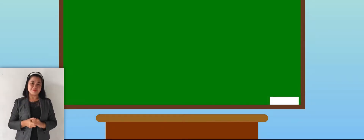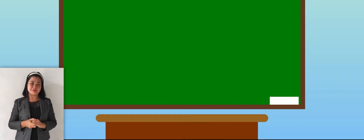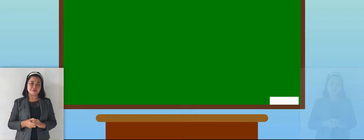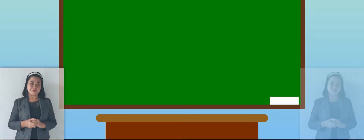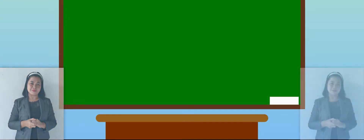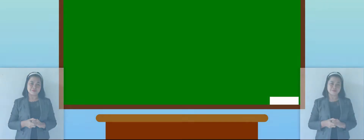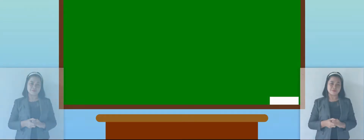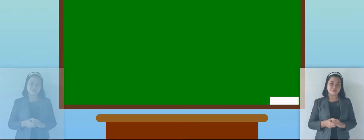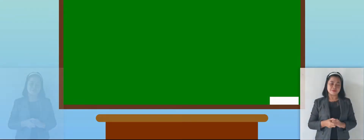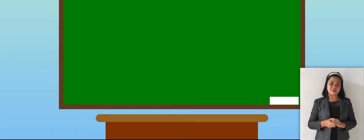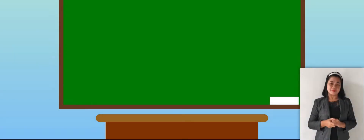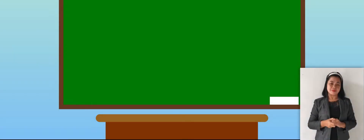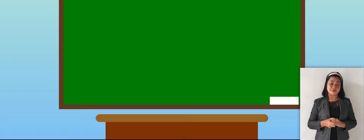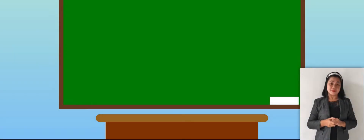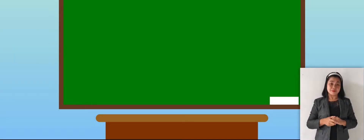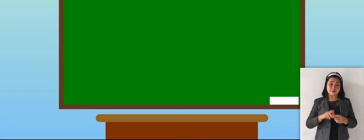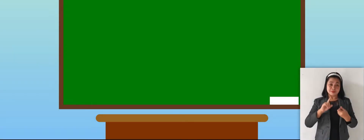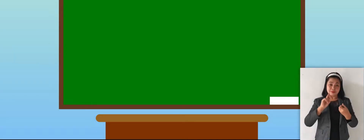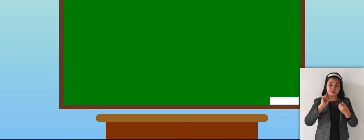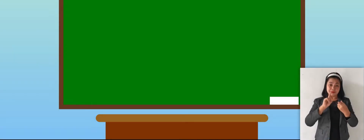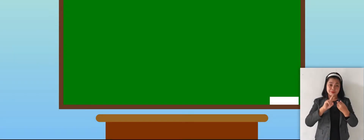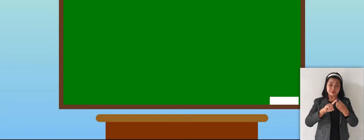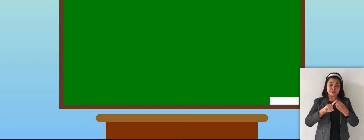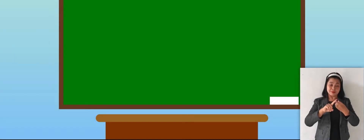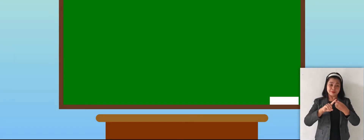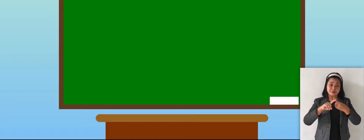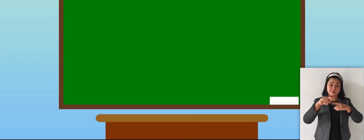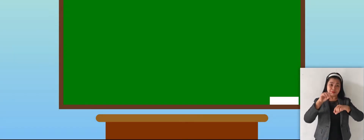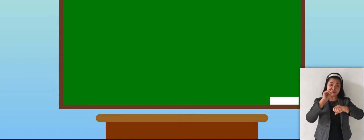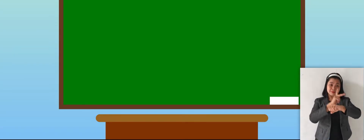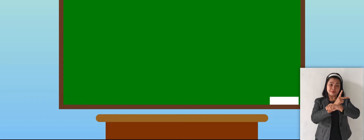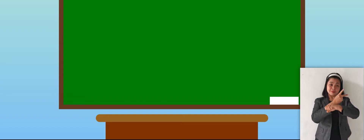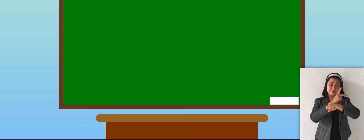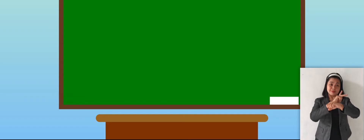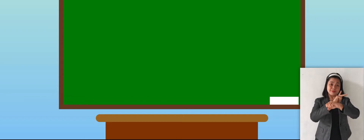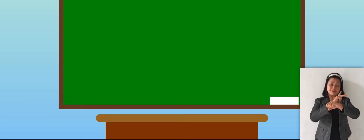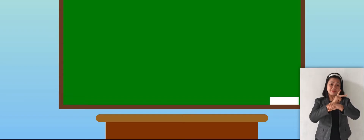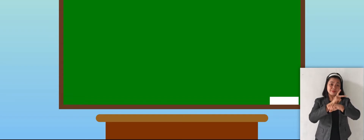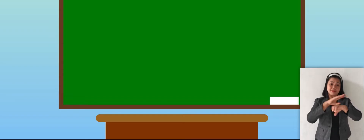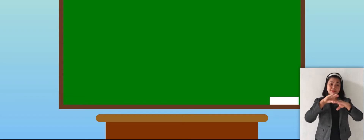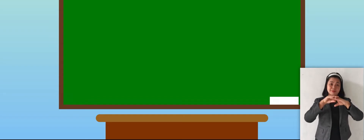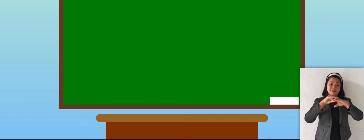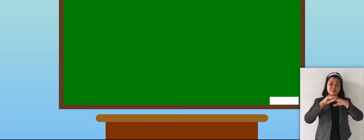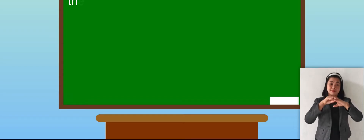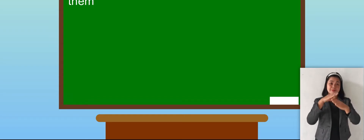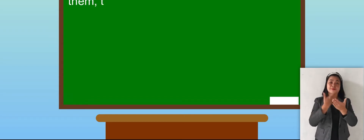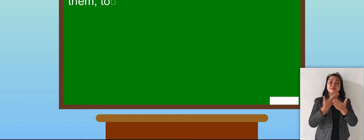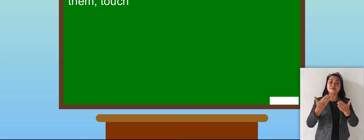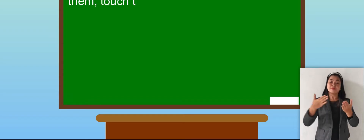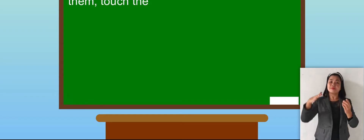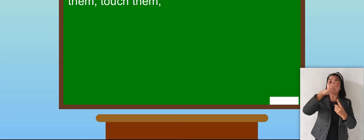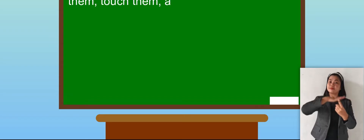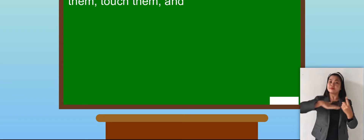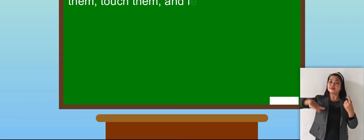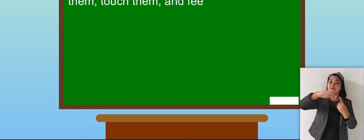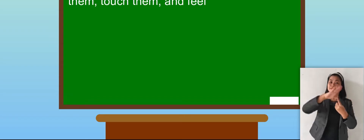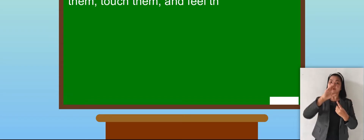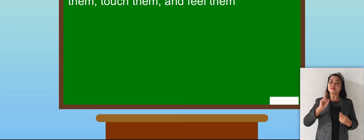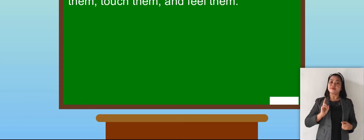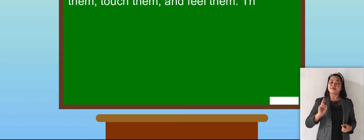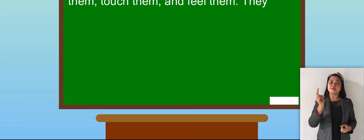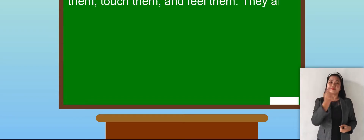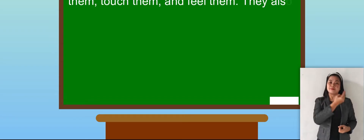According to the poem, Matter are the things around us.